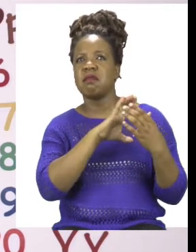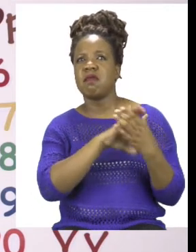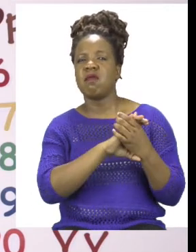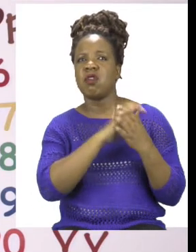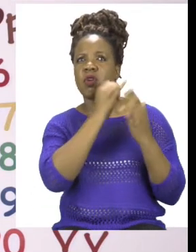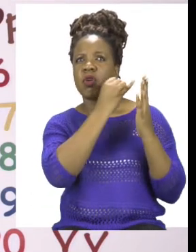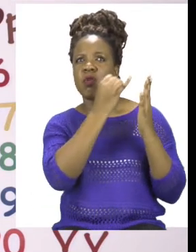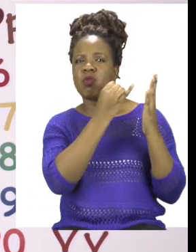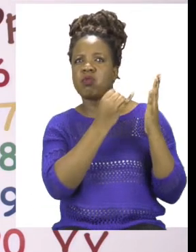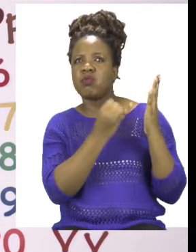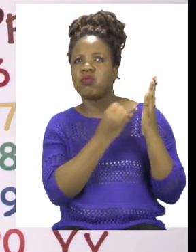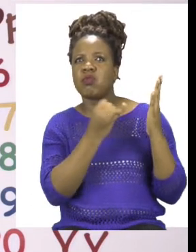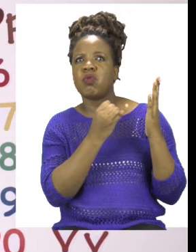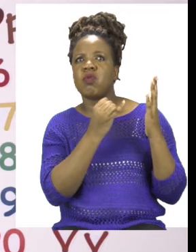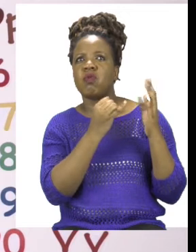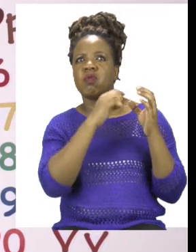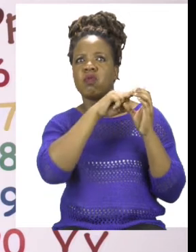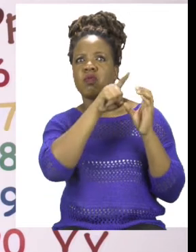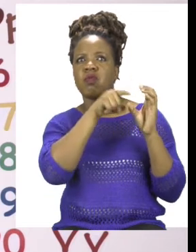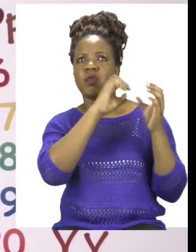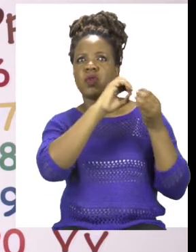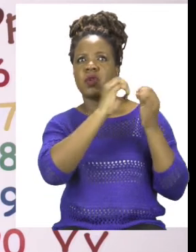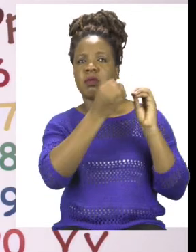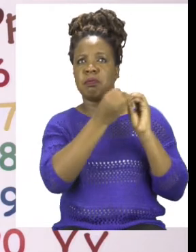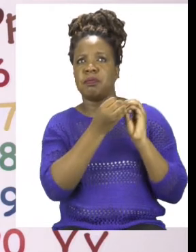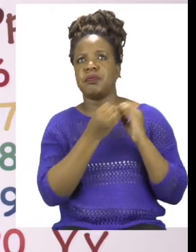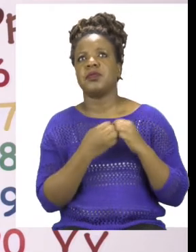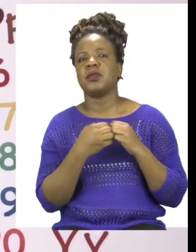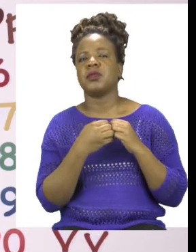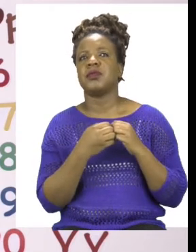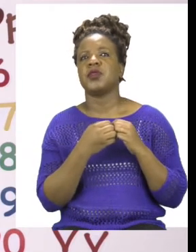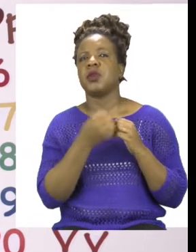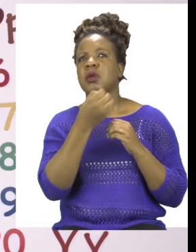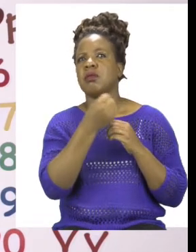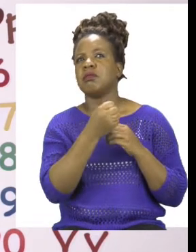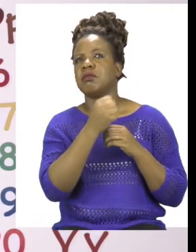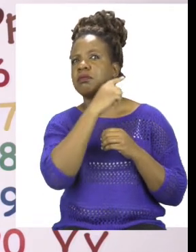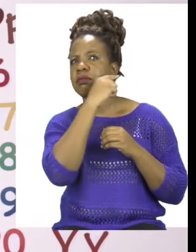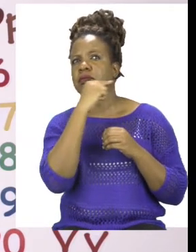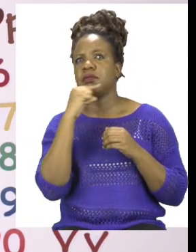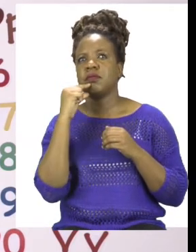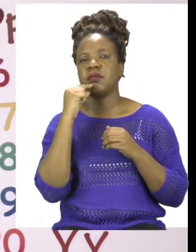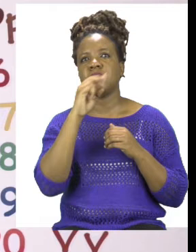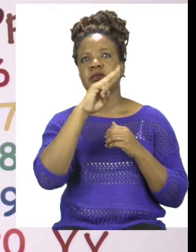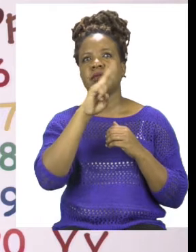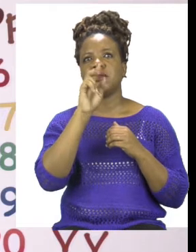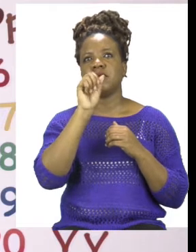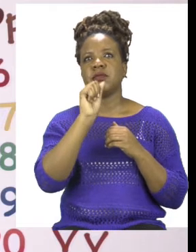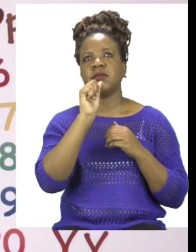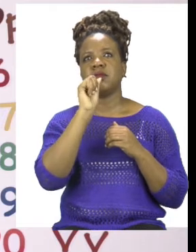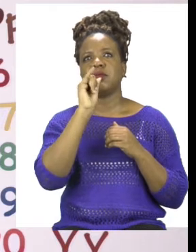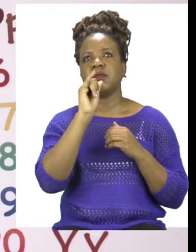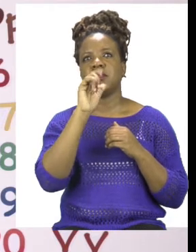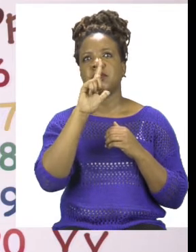robot friend on the board today, her name is Haley. Now, Haley cannot speak, but if she were to say